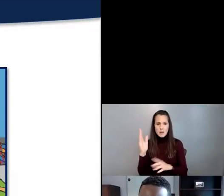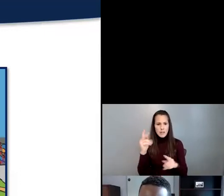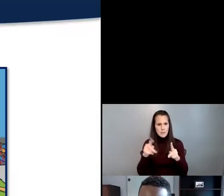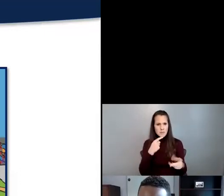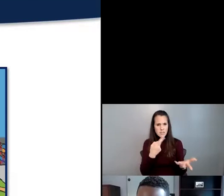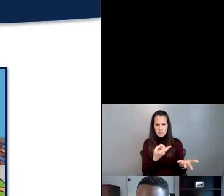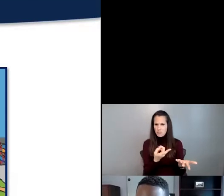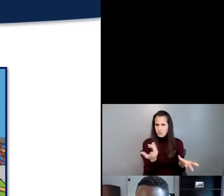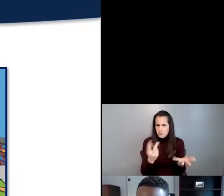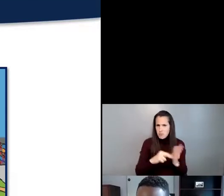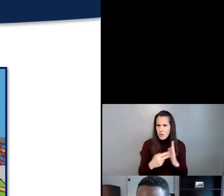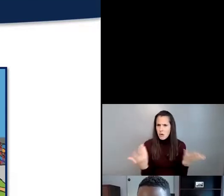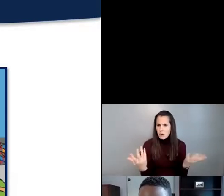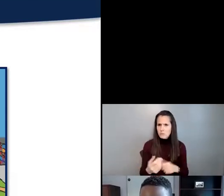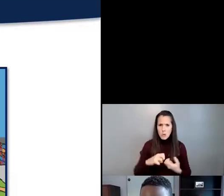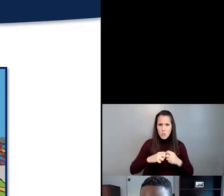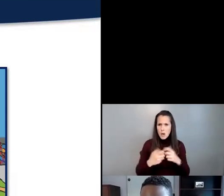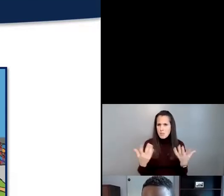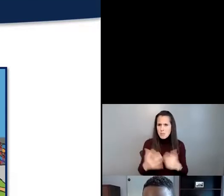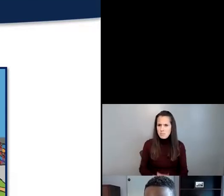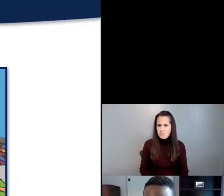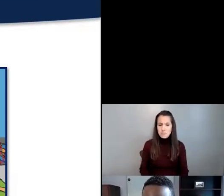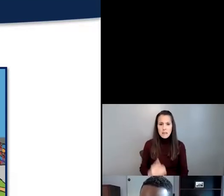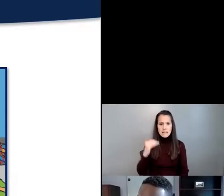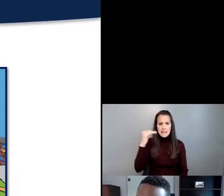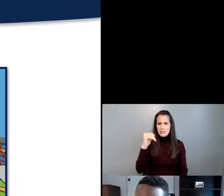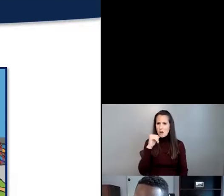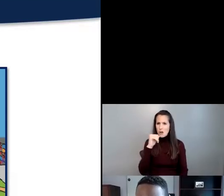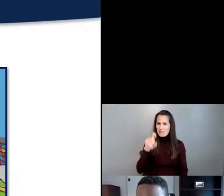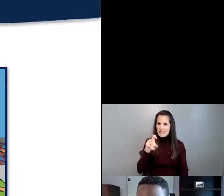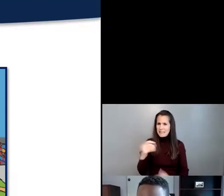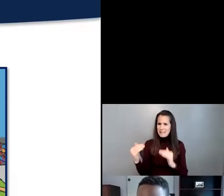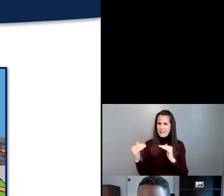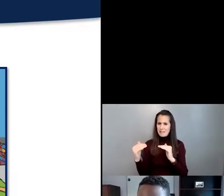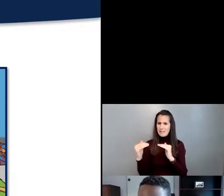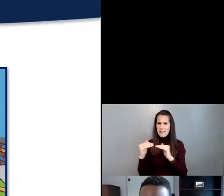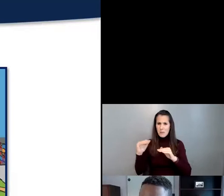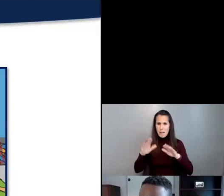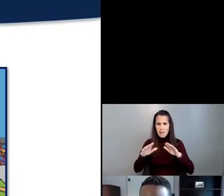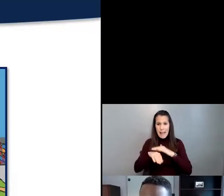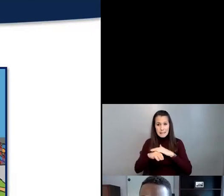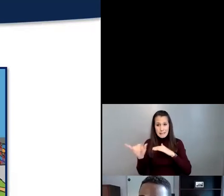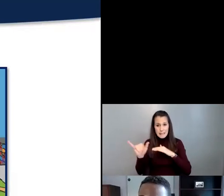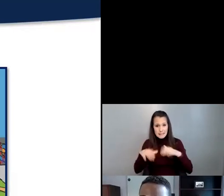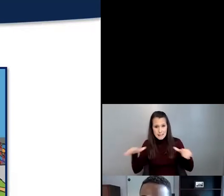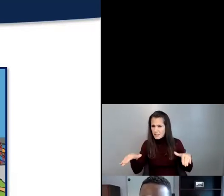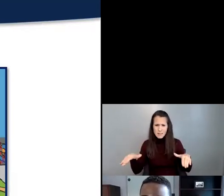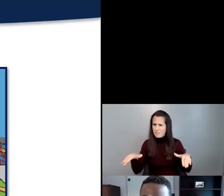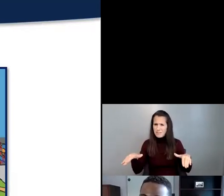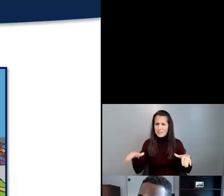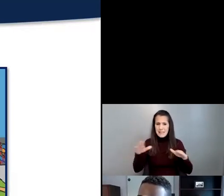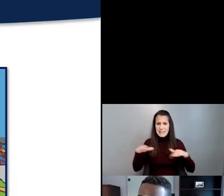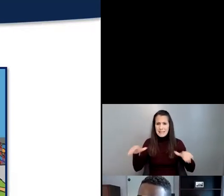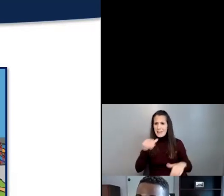that the adult does not need to then give the same access to the kids. And so the kids should not be able to see the